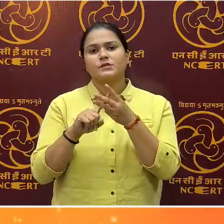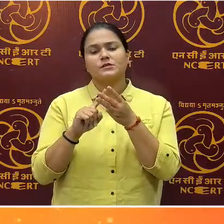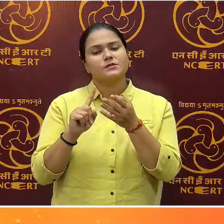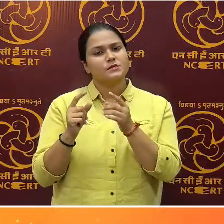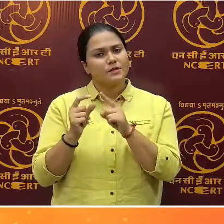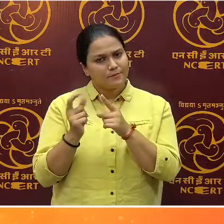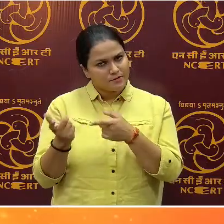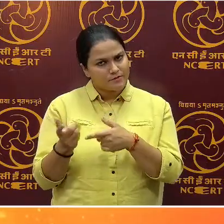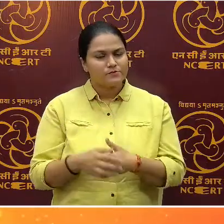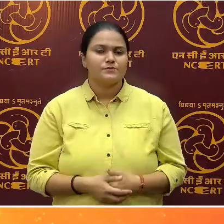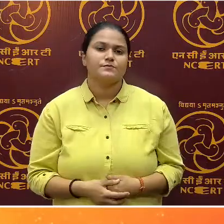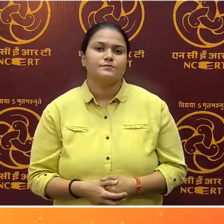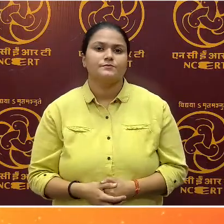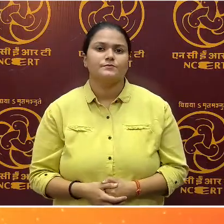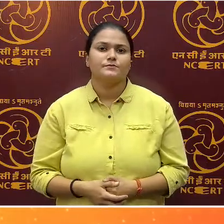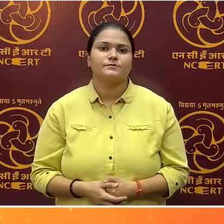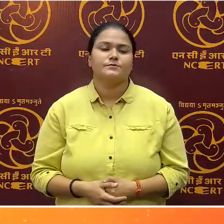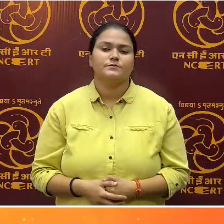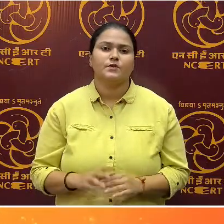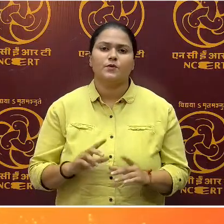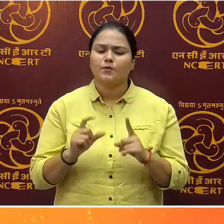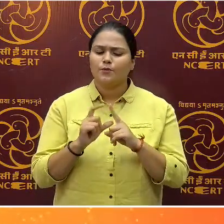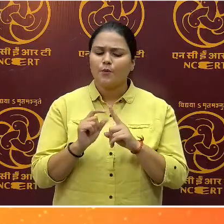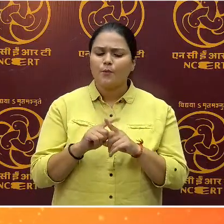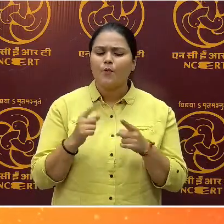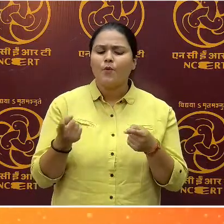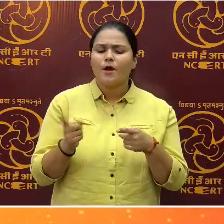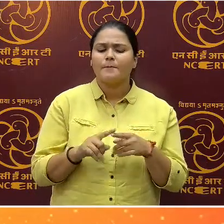right. So, what happens in here,